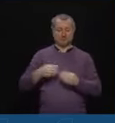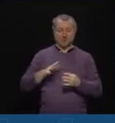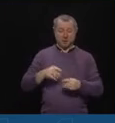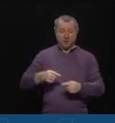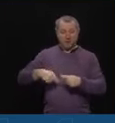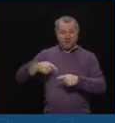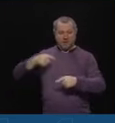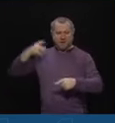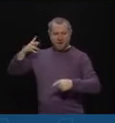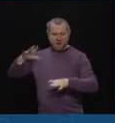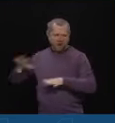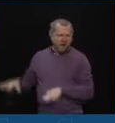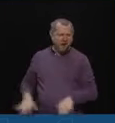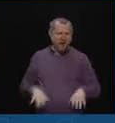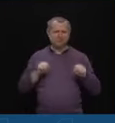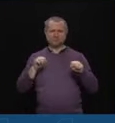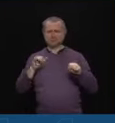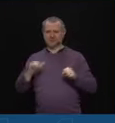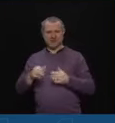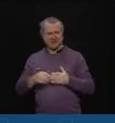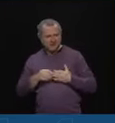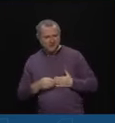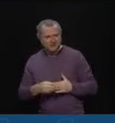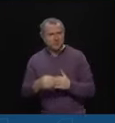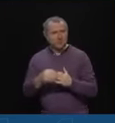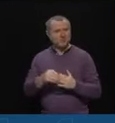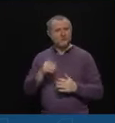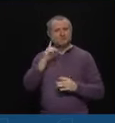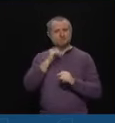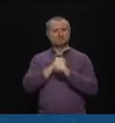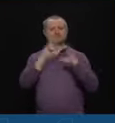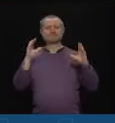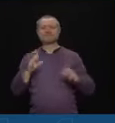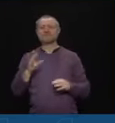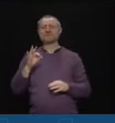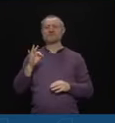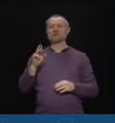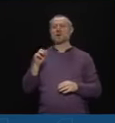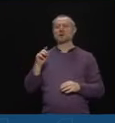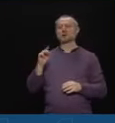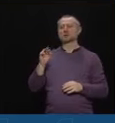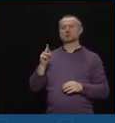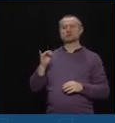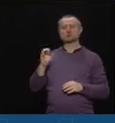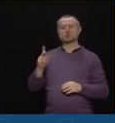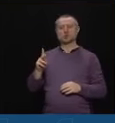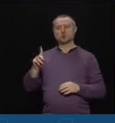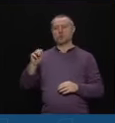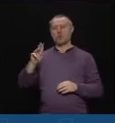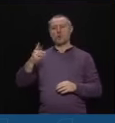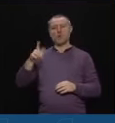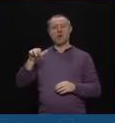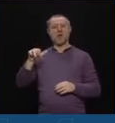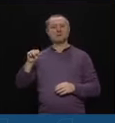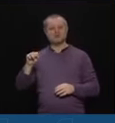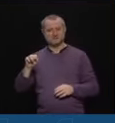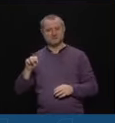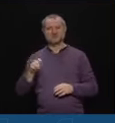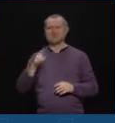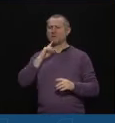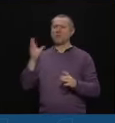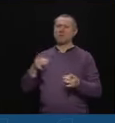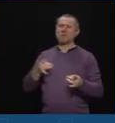mantle. And I think about leaders like Frederick Douglass and how he used his great oratory skills to move